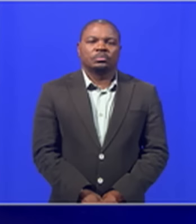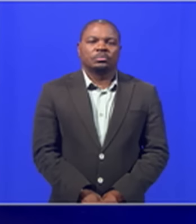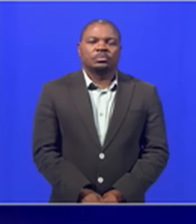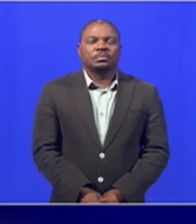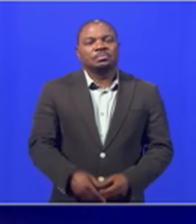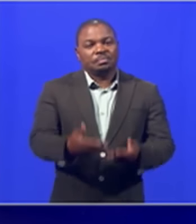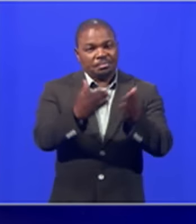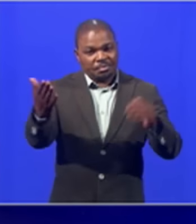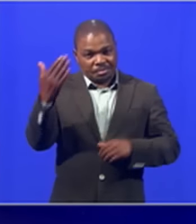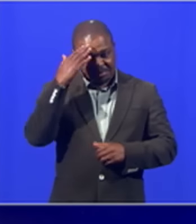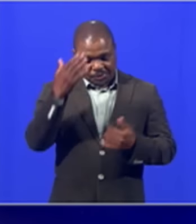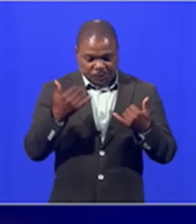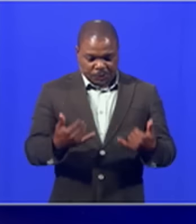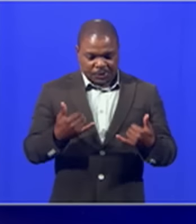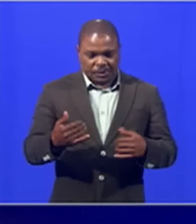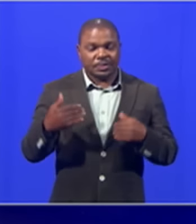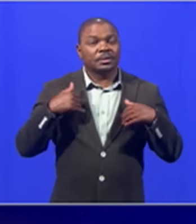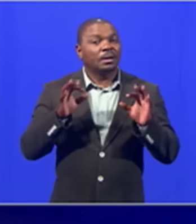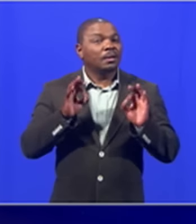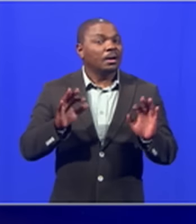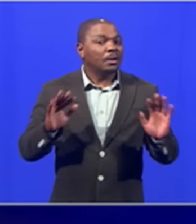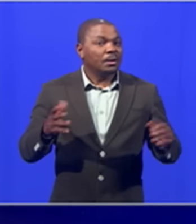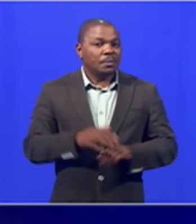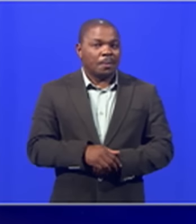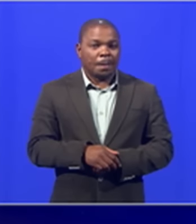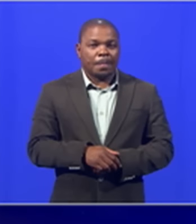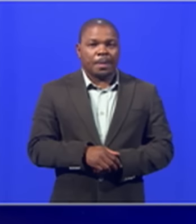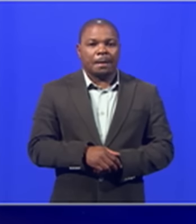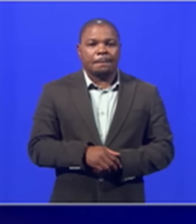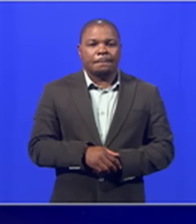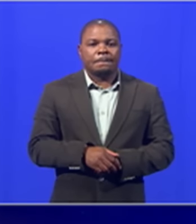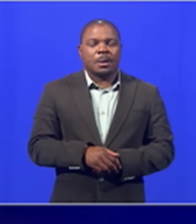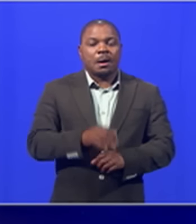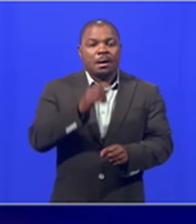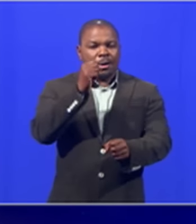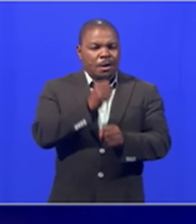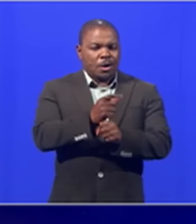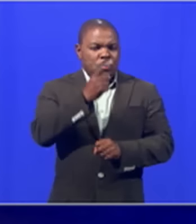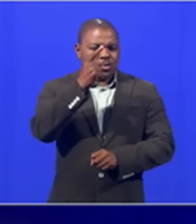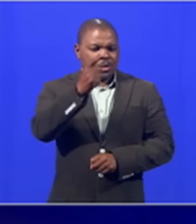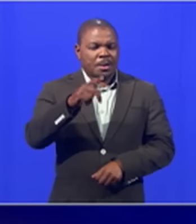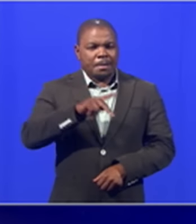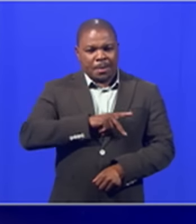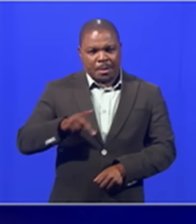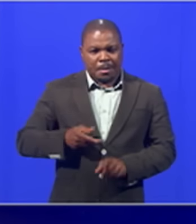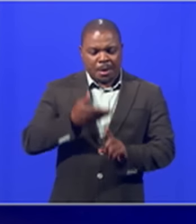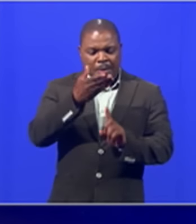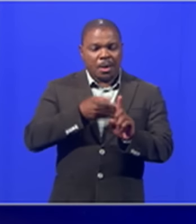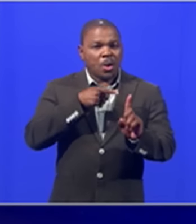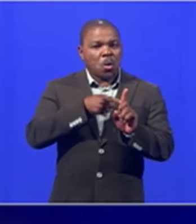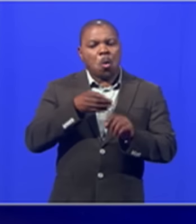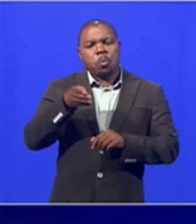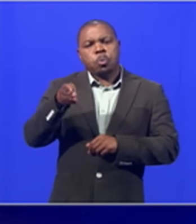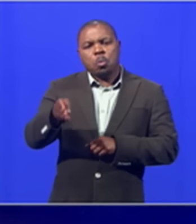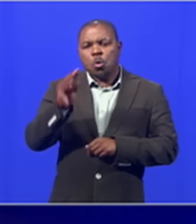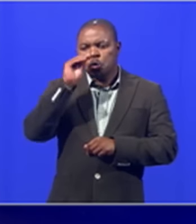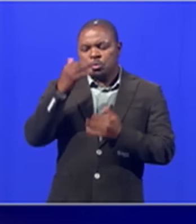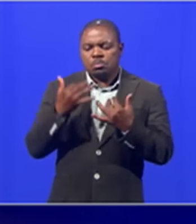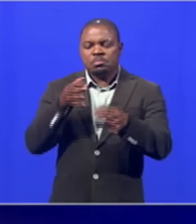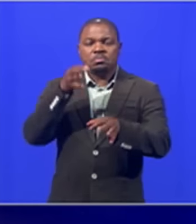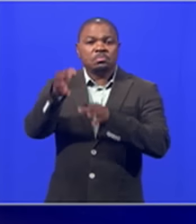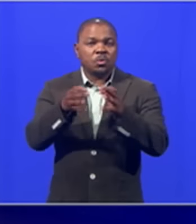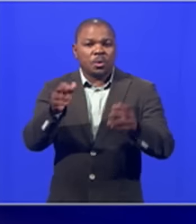Mogaetso madume tsa segong jono re di simolola ka gore le mororo tonakgolo ya Gauteng Panyaza Lesofe a boleletse bobega dikgang